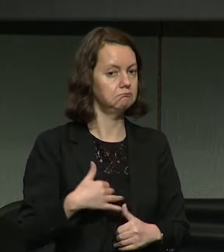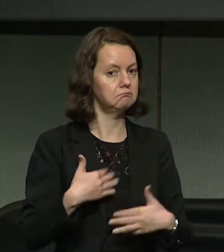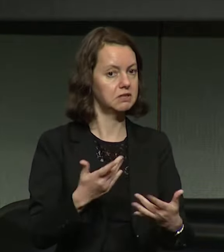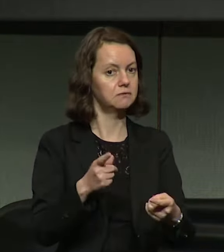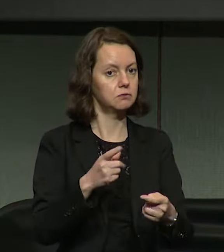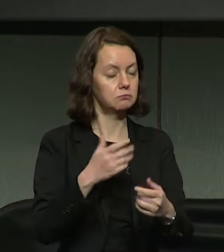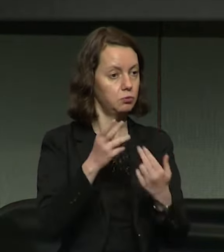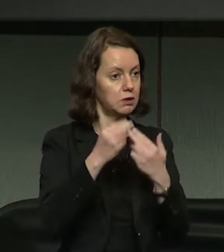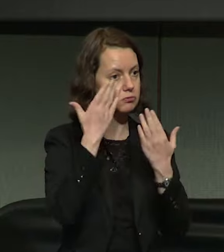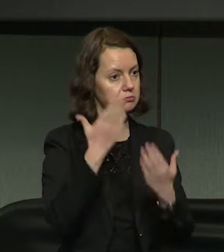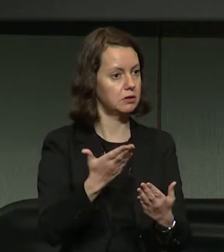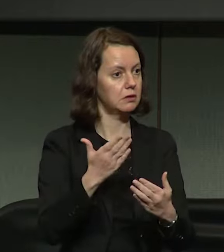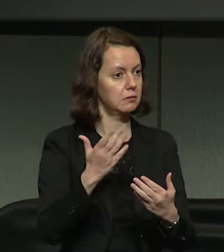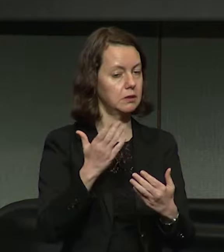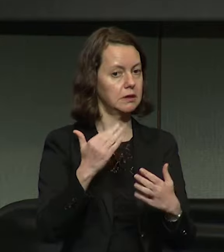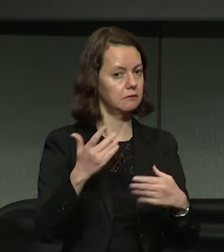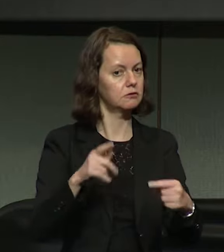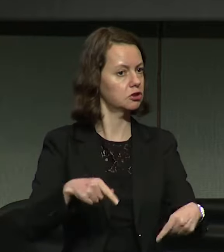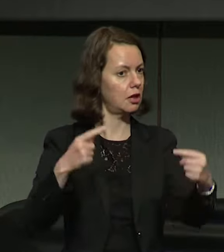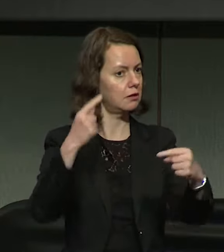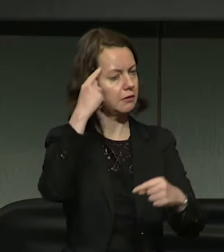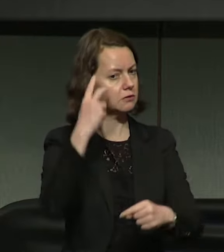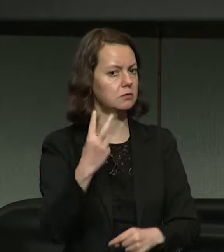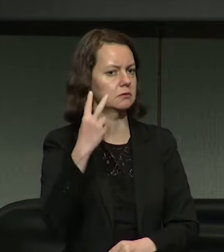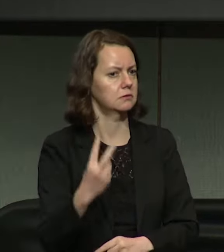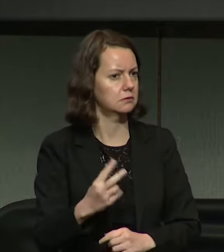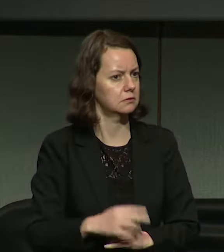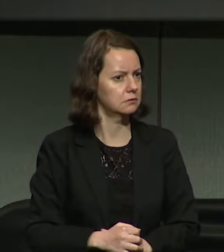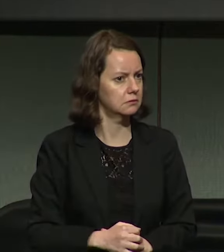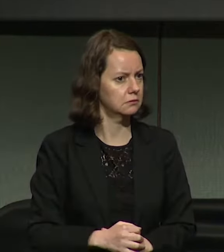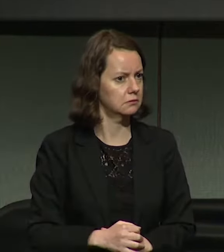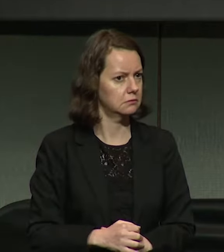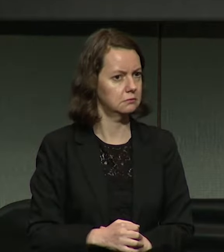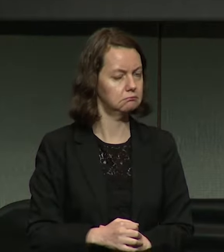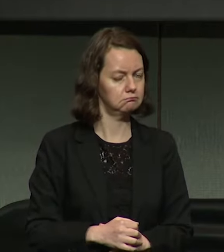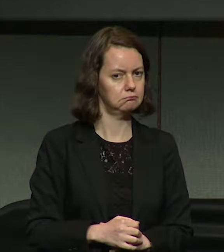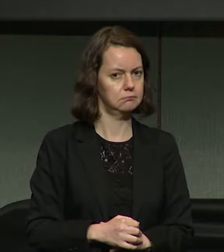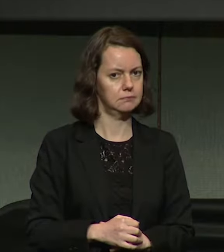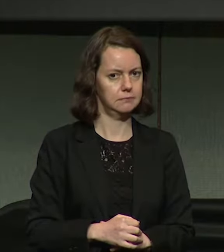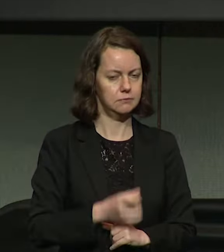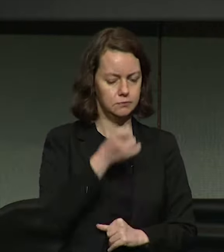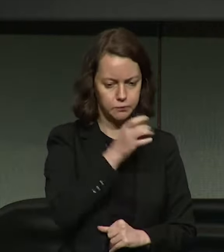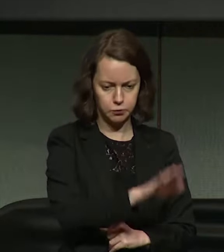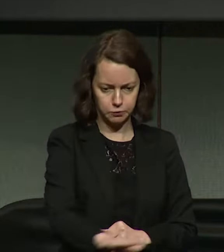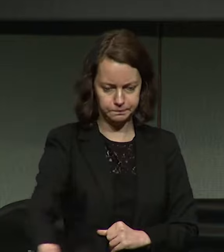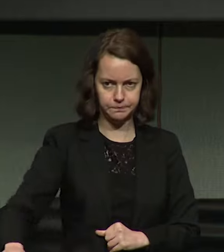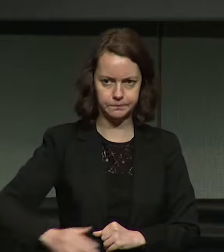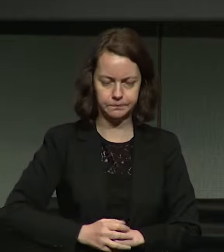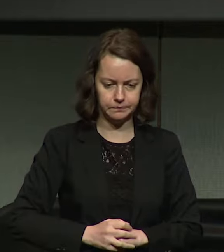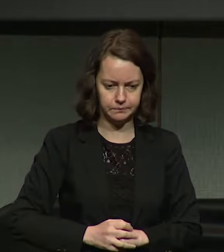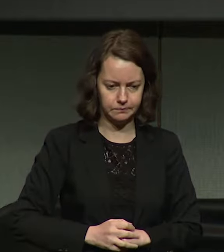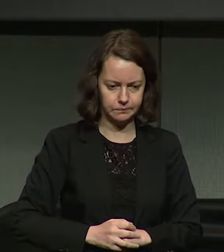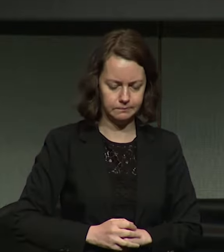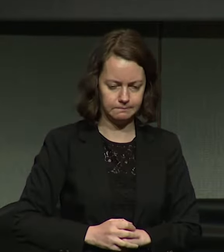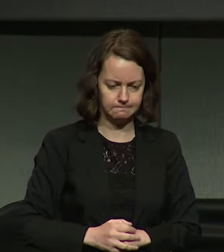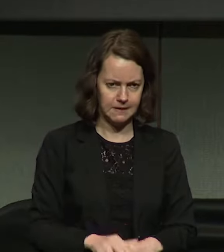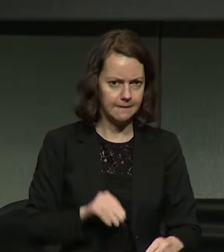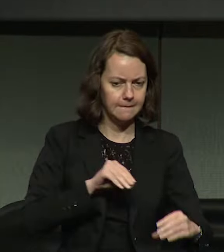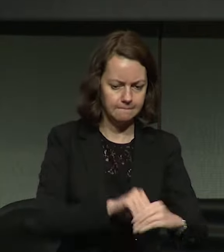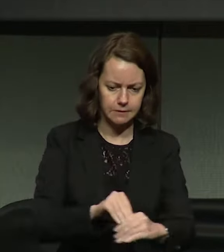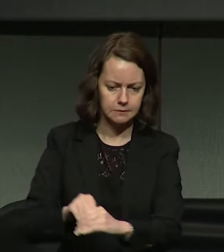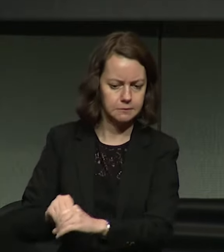stretch your minds and ask you to think about how we invest in Indigenous children and Indigenous communities, and whether